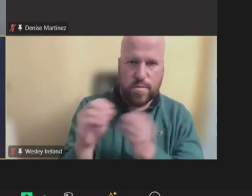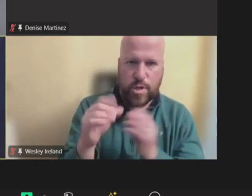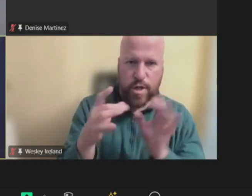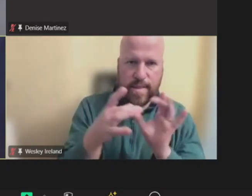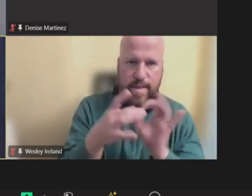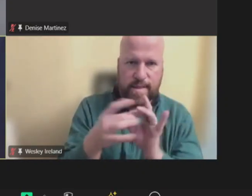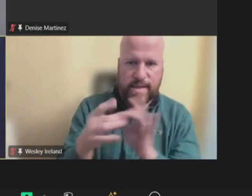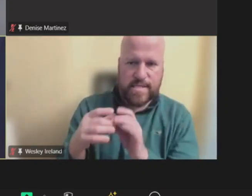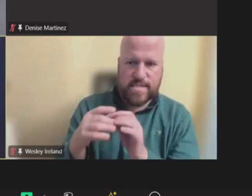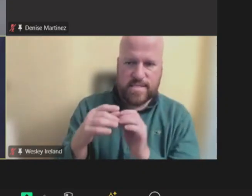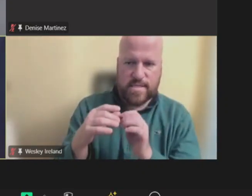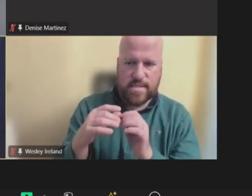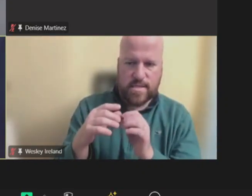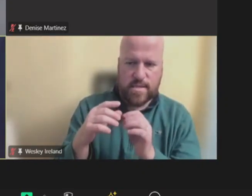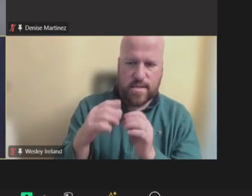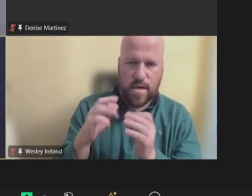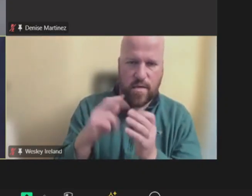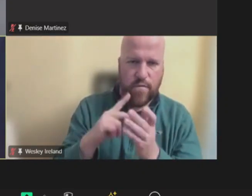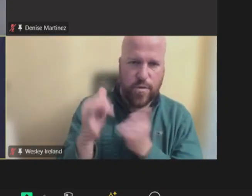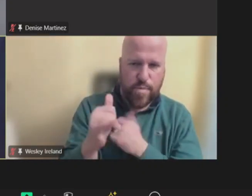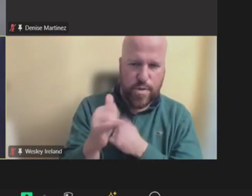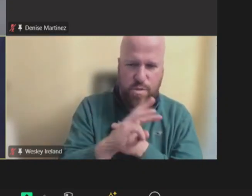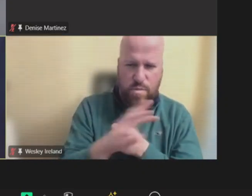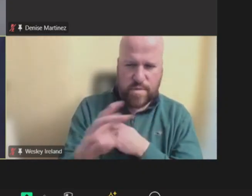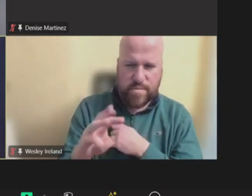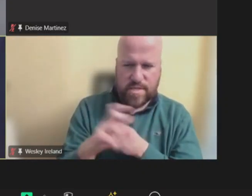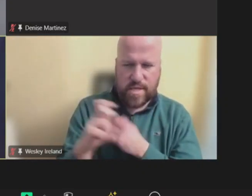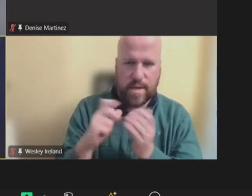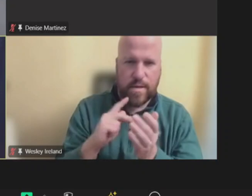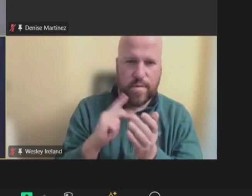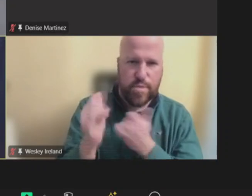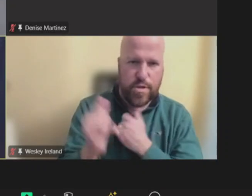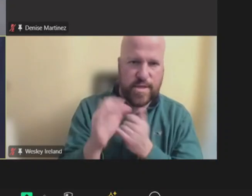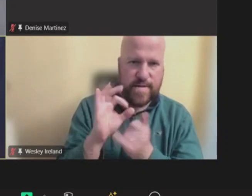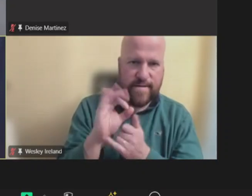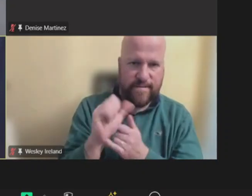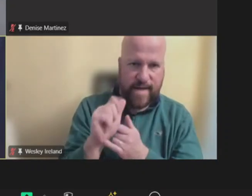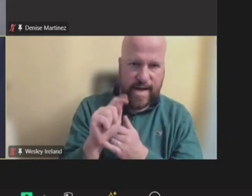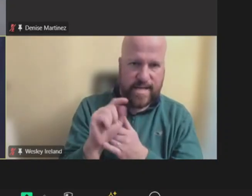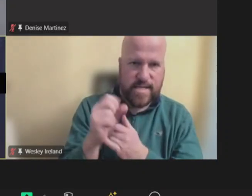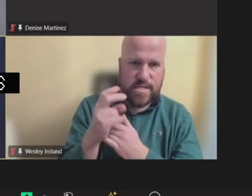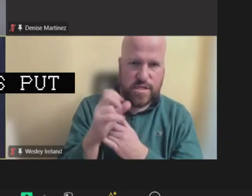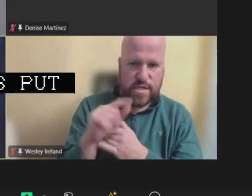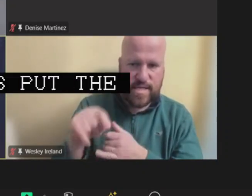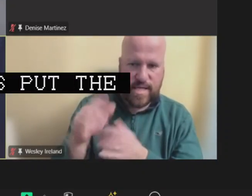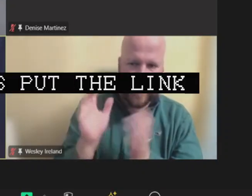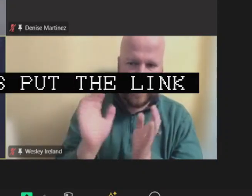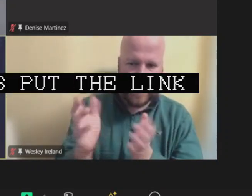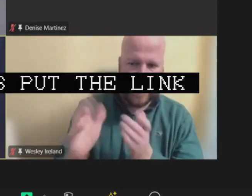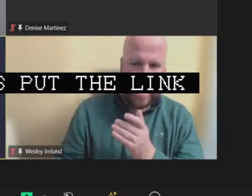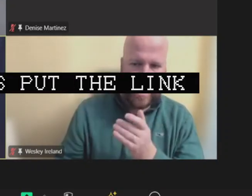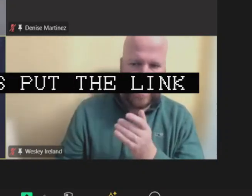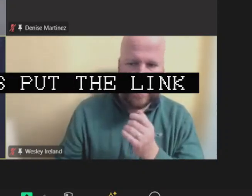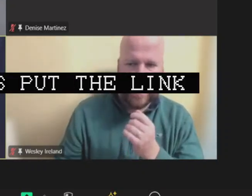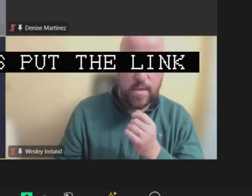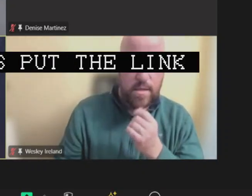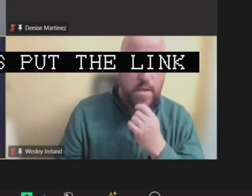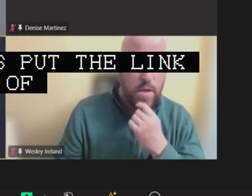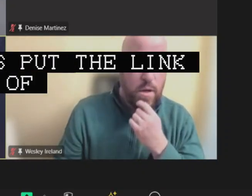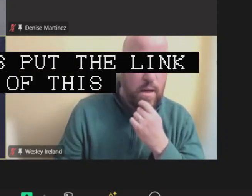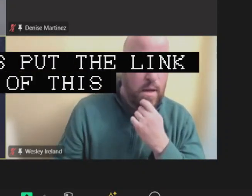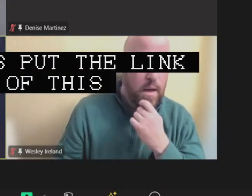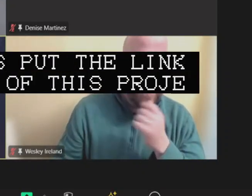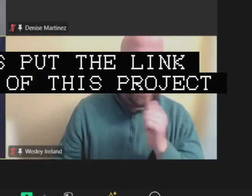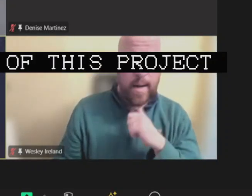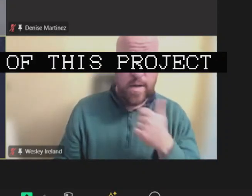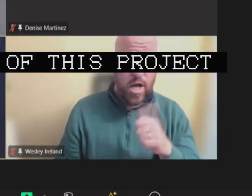I see that Andrea has put the link and the information of this project in the chat, and there's a fact sheet as well in the chat